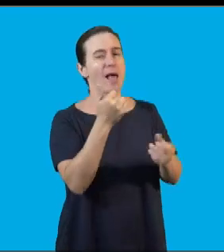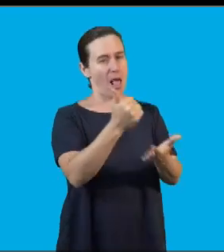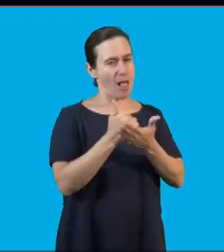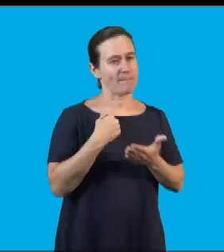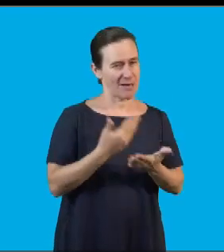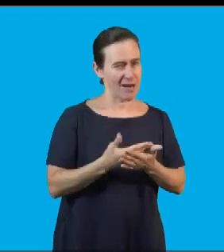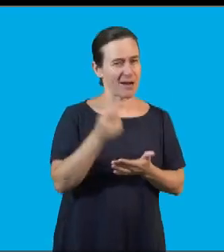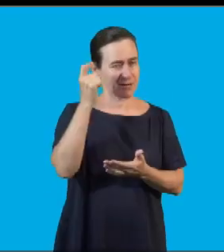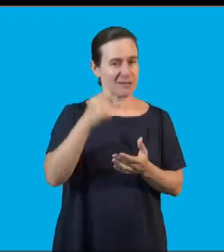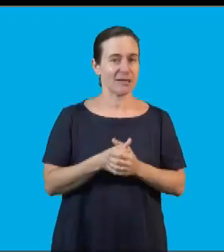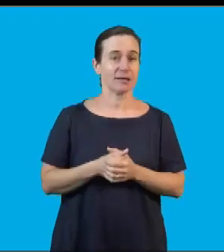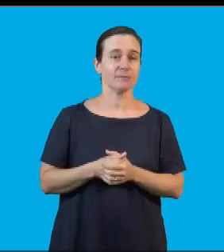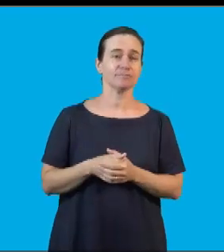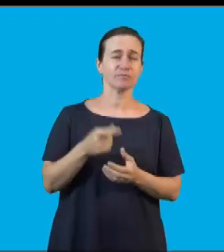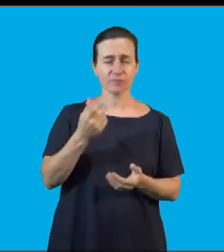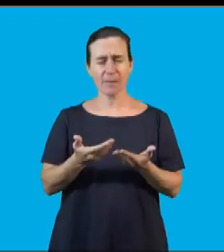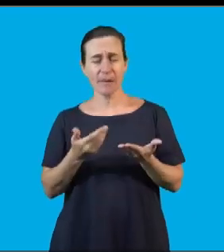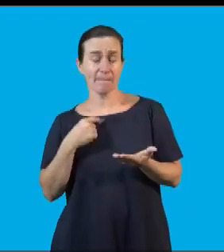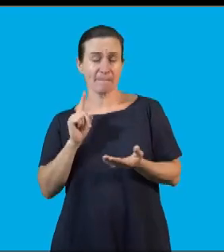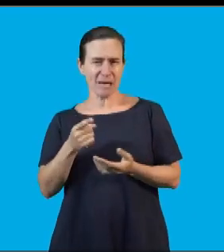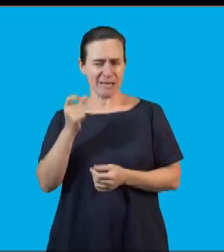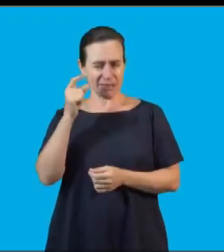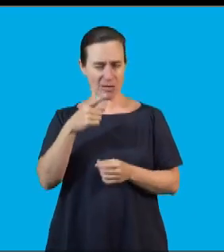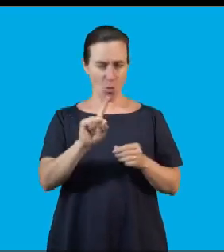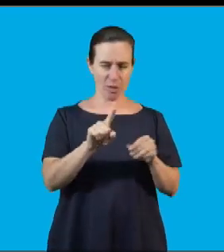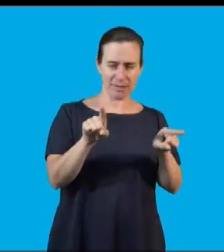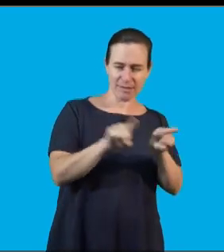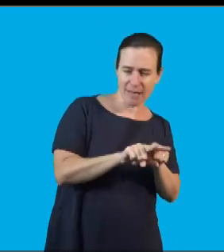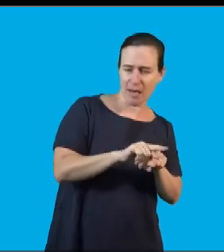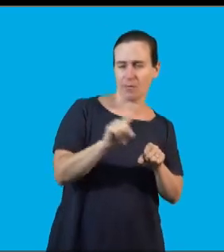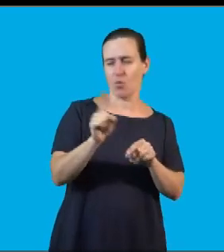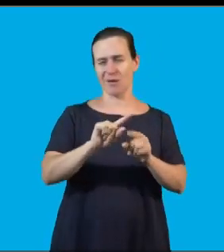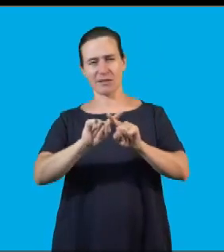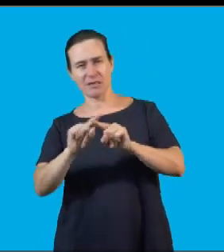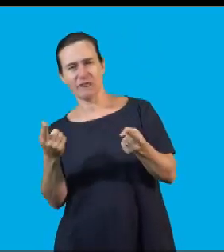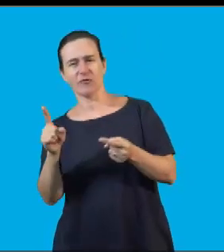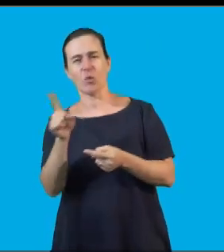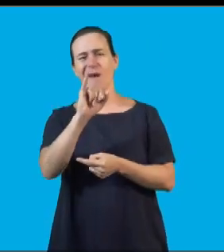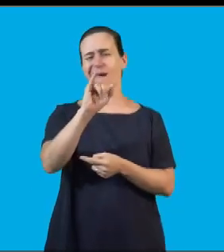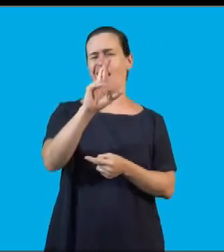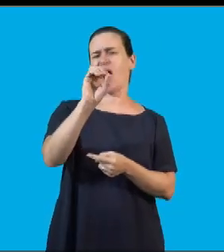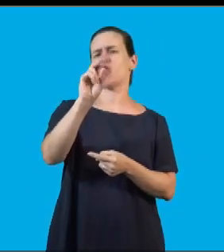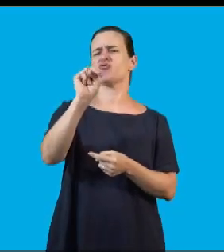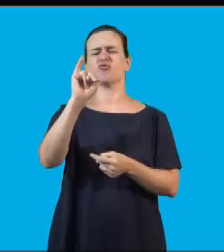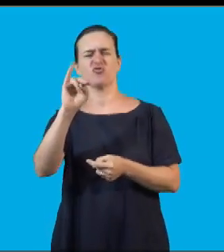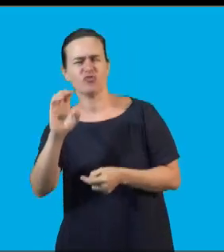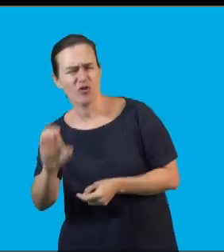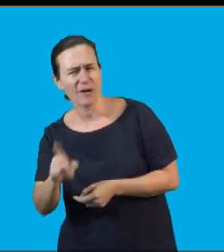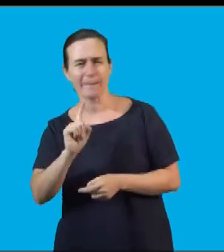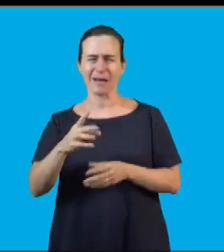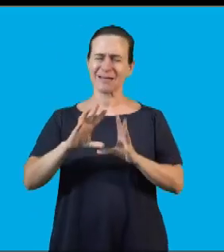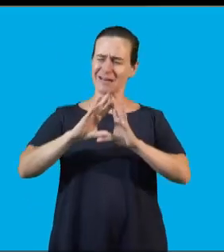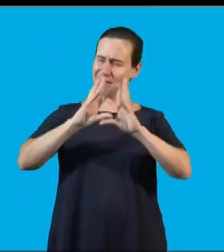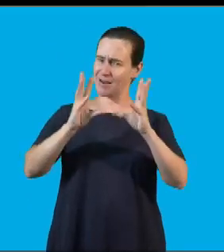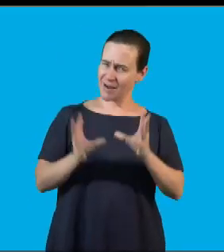questions about similarities or differences, comparisons or irony, give a well-rounded answer that